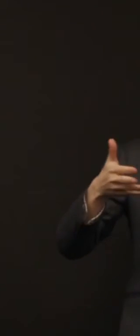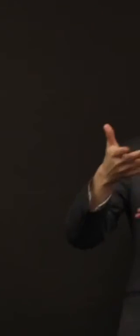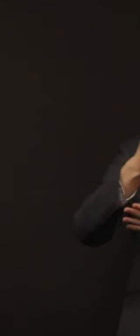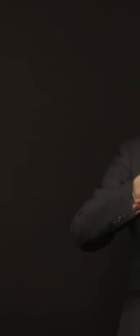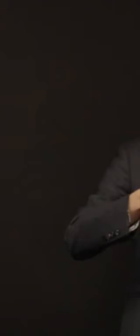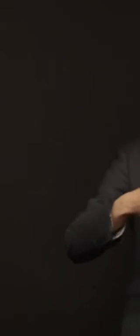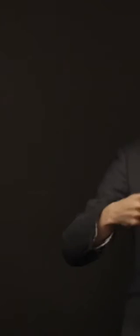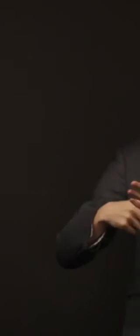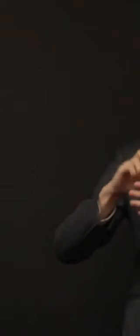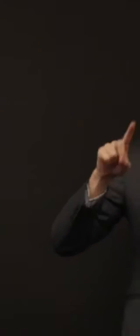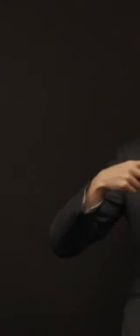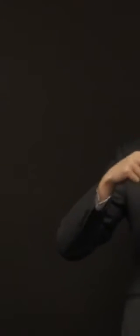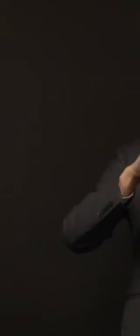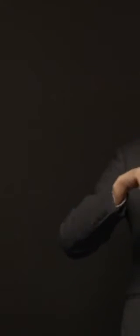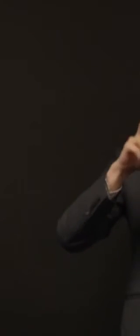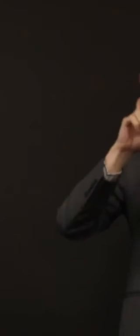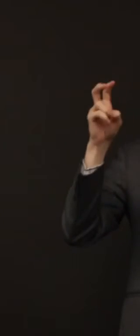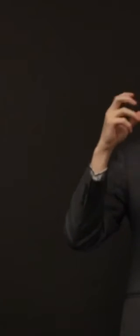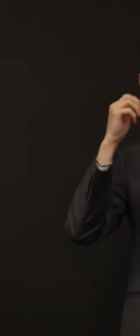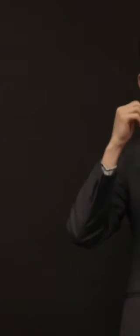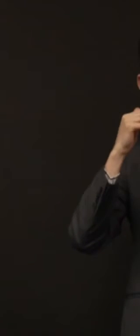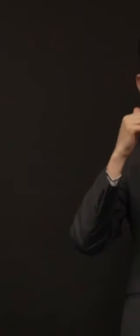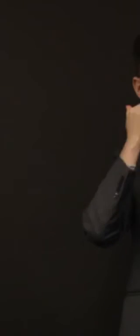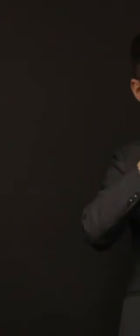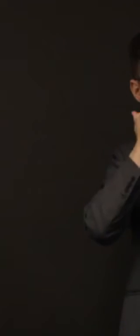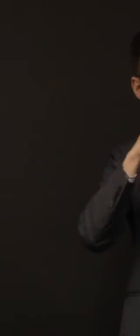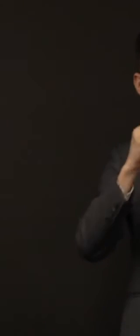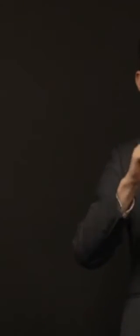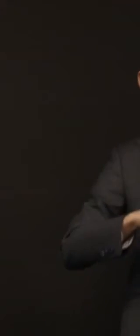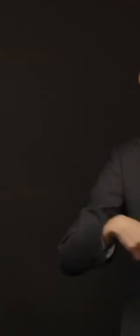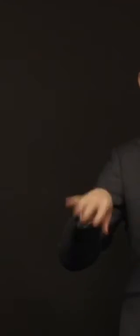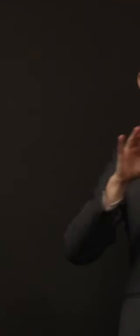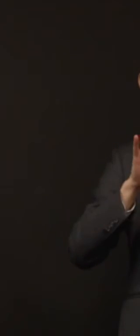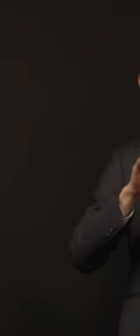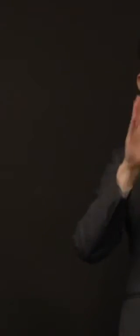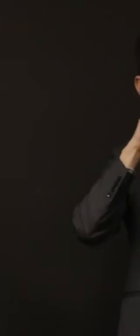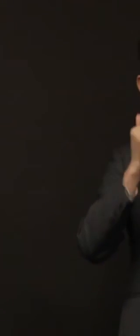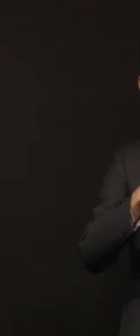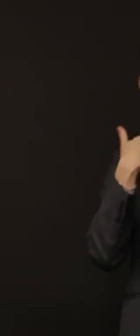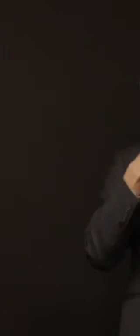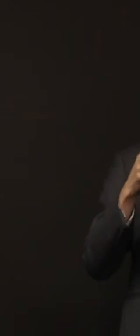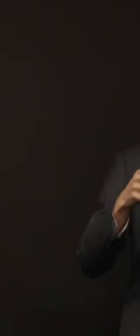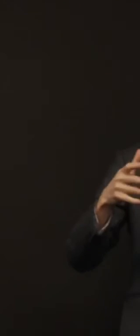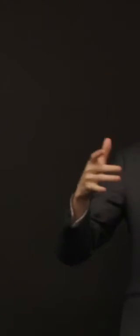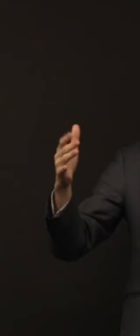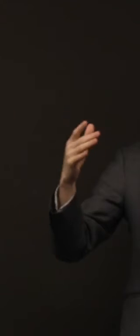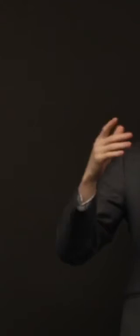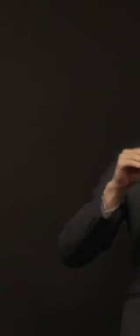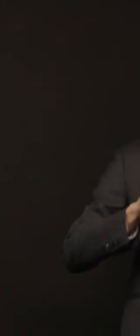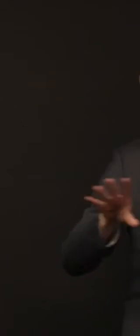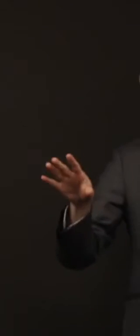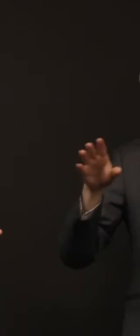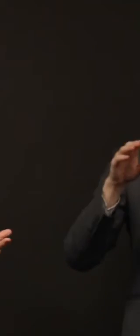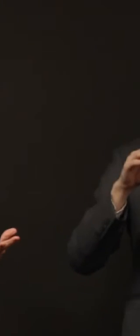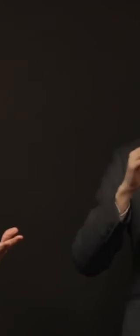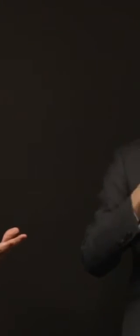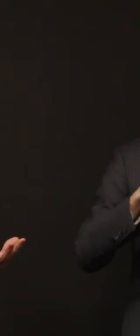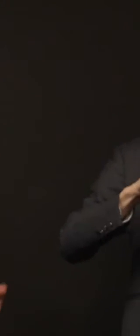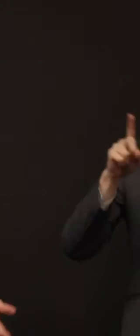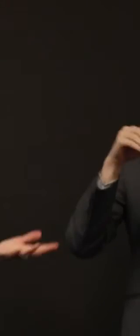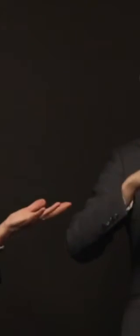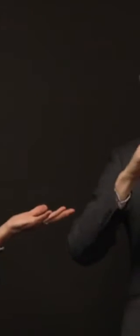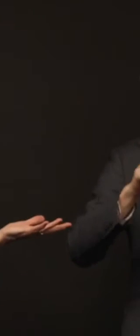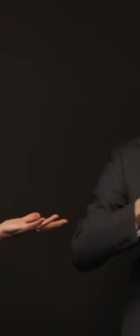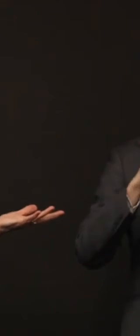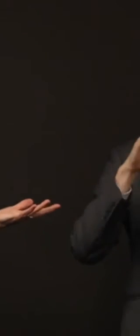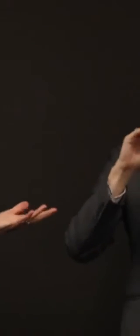issue, every chance you get, that's what matters. That's how it's going to grow. That's how it's going to make a difference in the long run. So thank you very